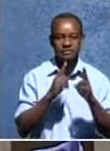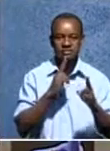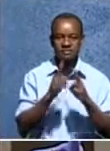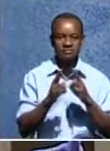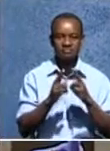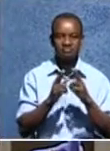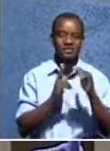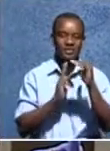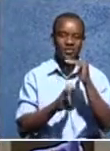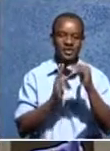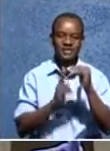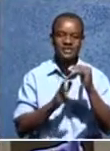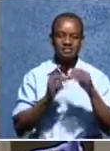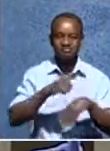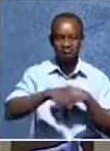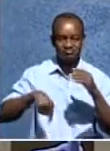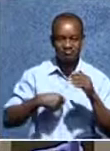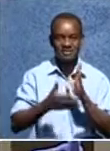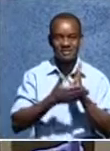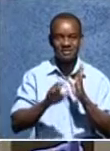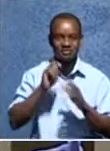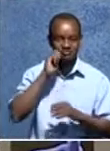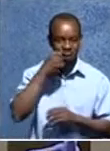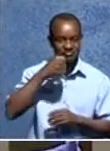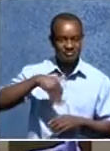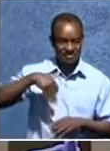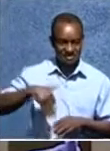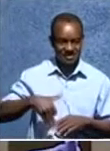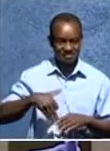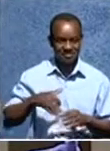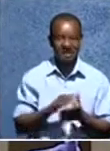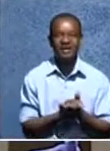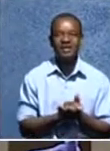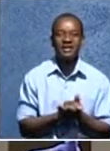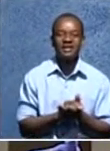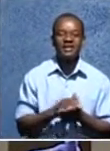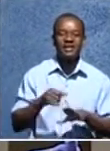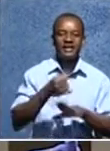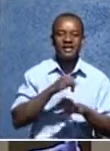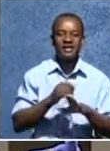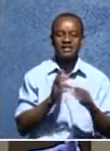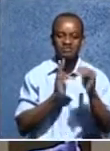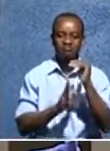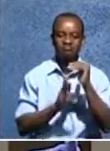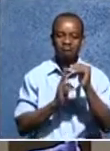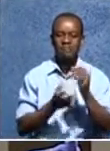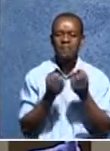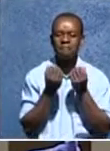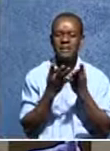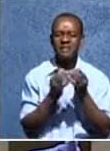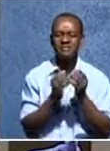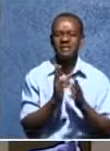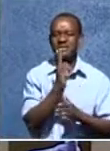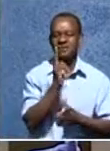Well, it's an open secret that Namibia is a prime tourism destination, attracting hundreds of thousands of visitors every